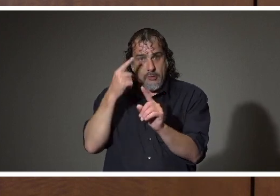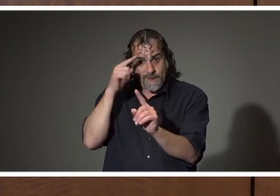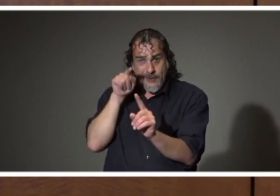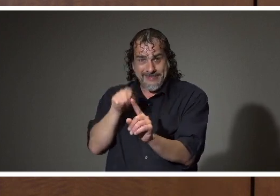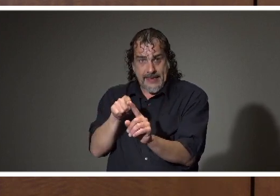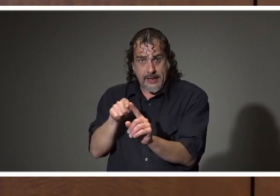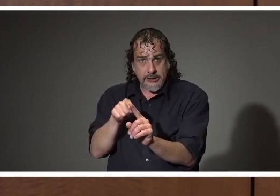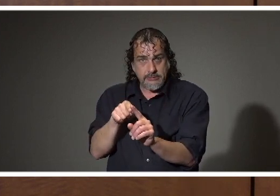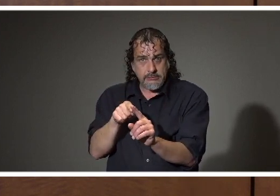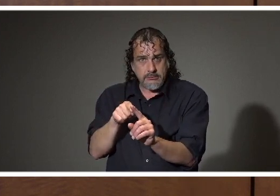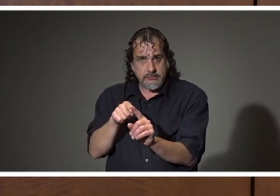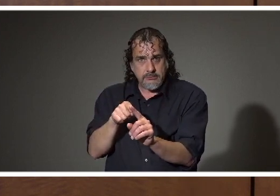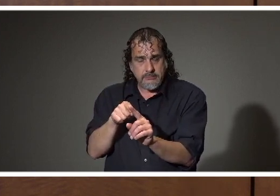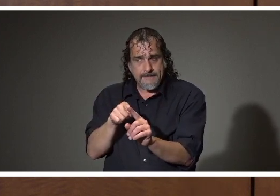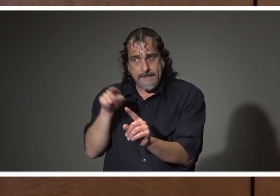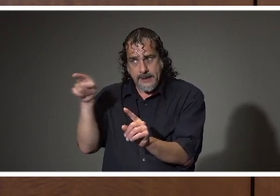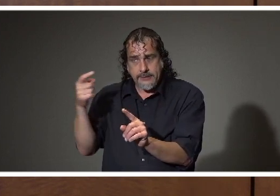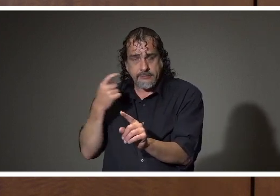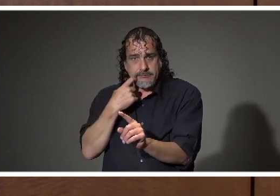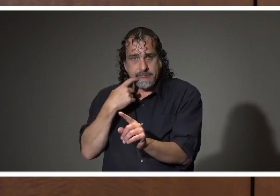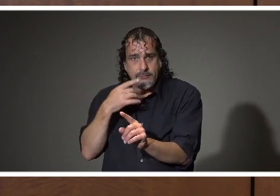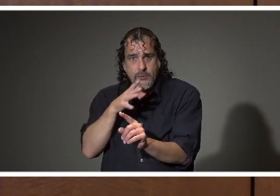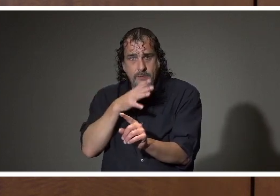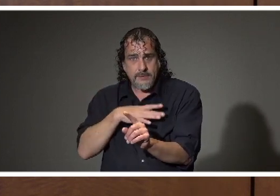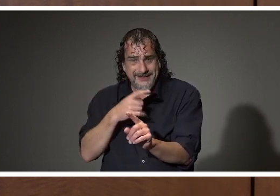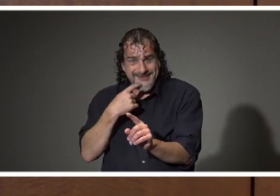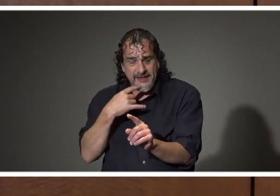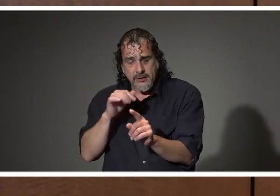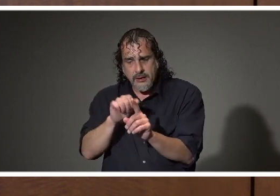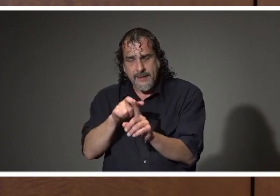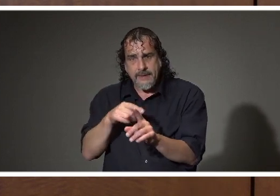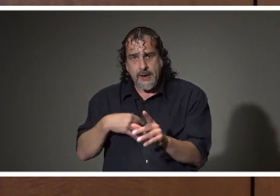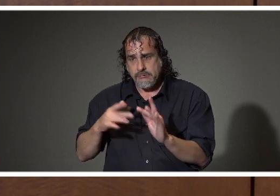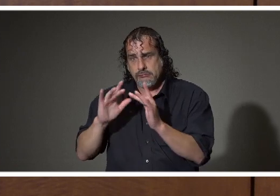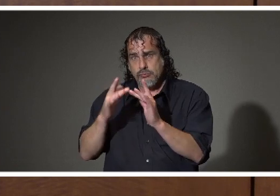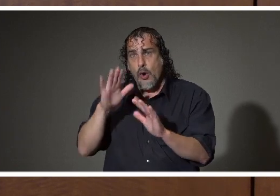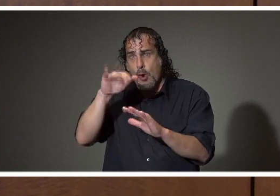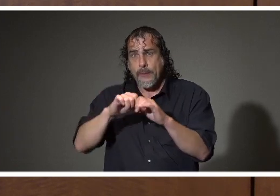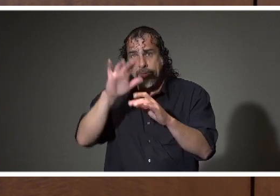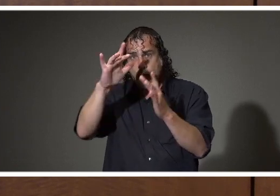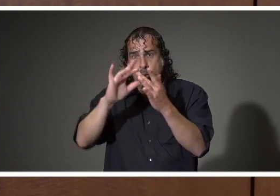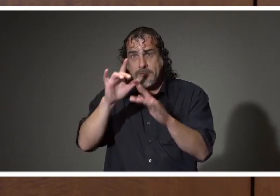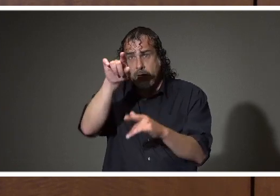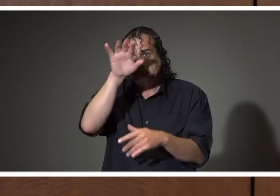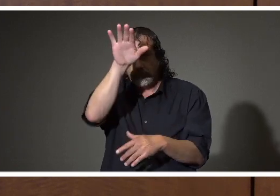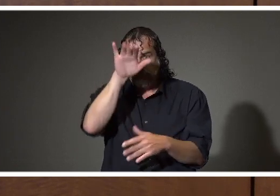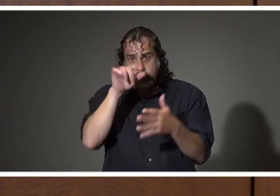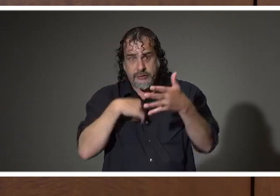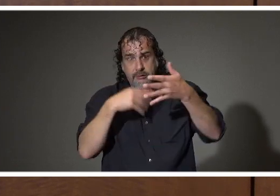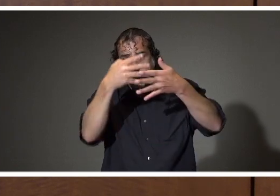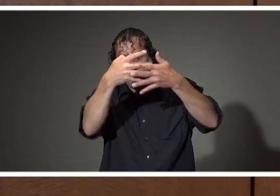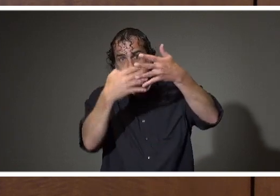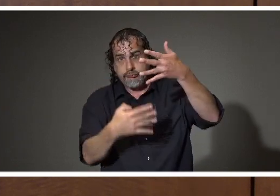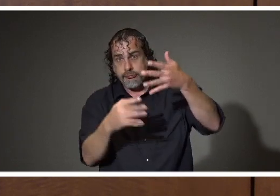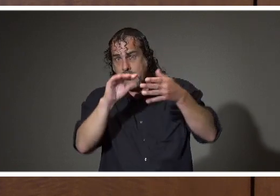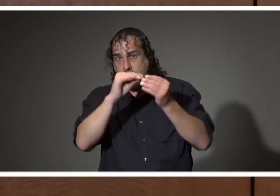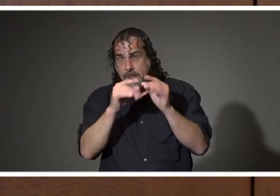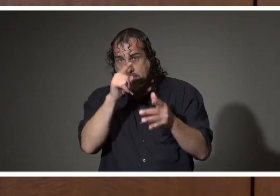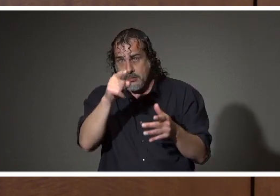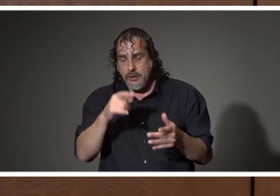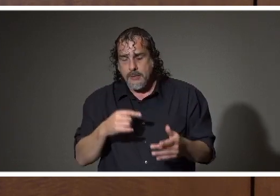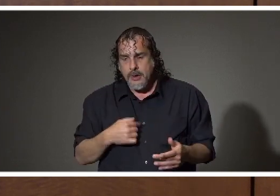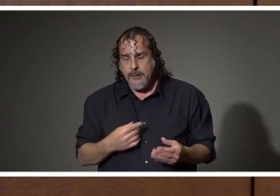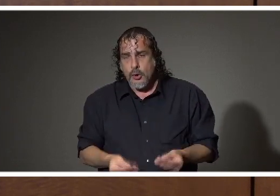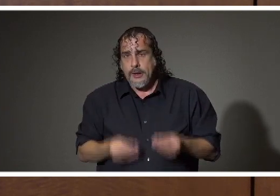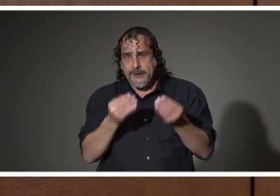call. As Director Turner indicated, that number will be posted on our webpage, and I would like to share that